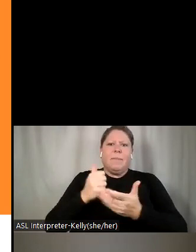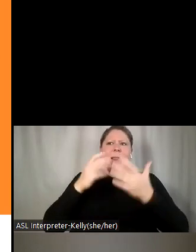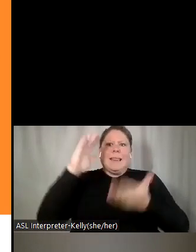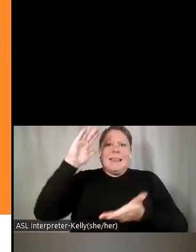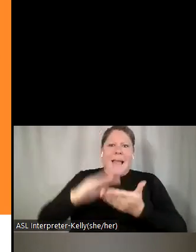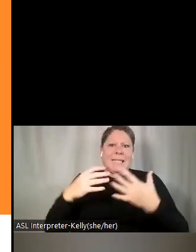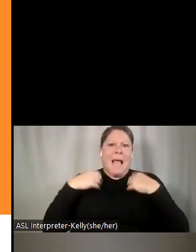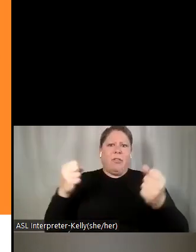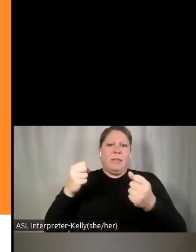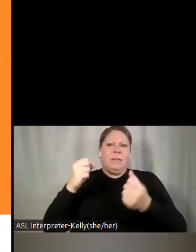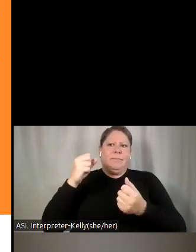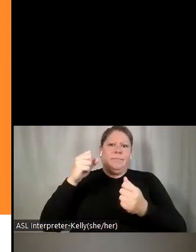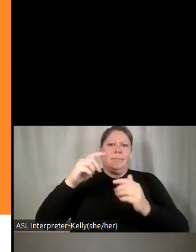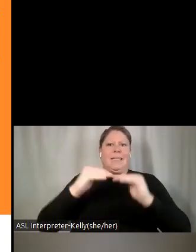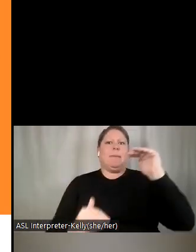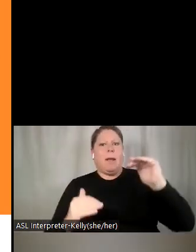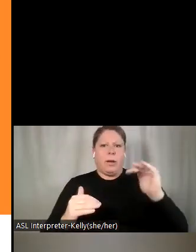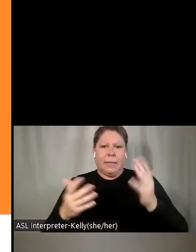slide.